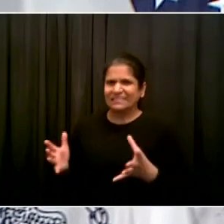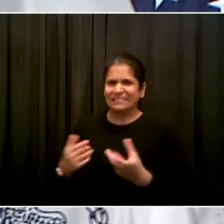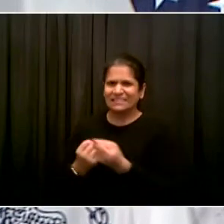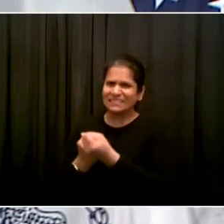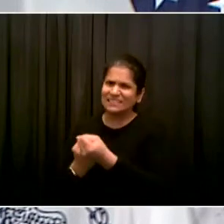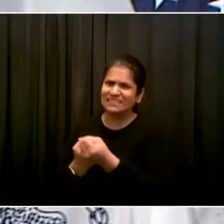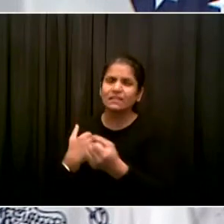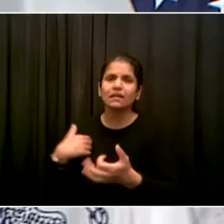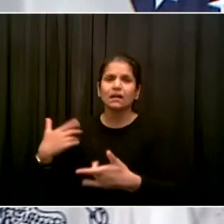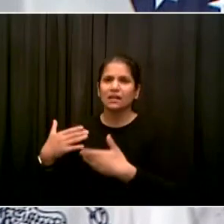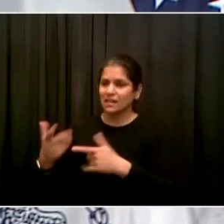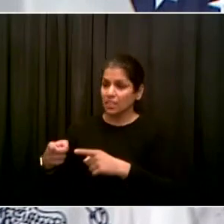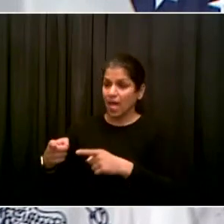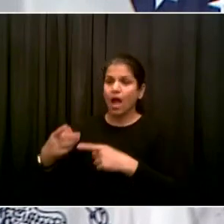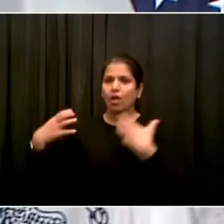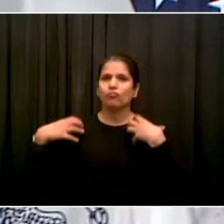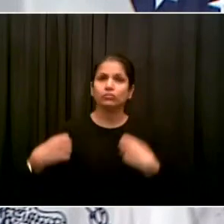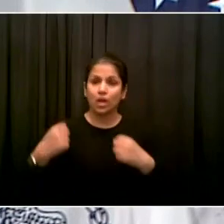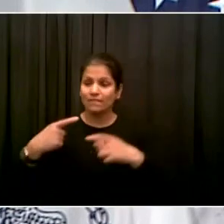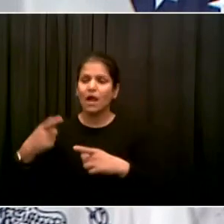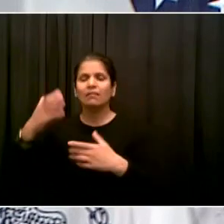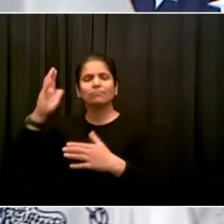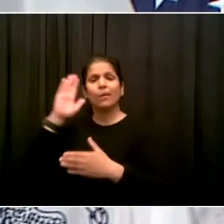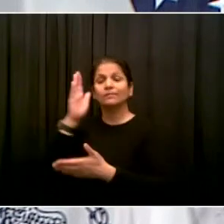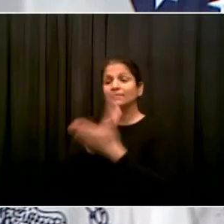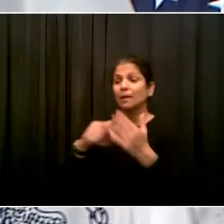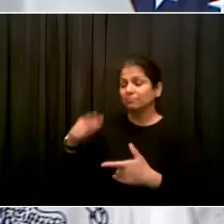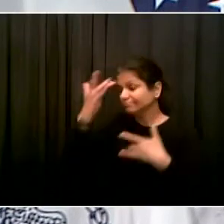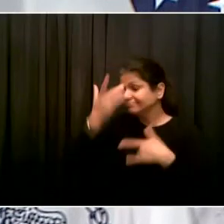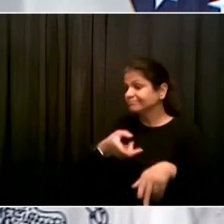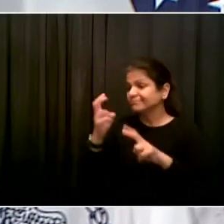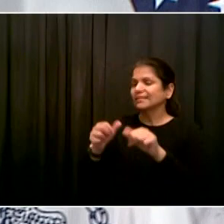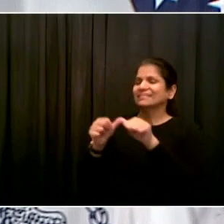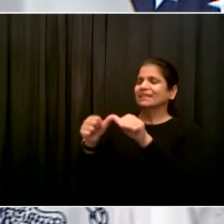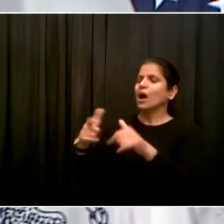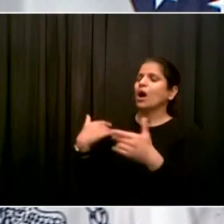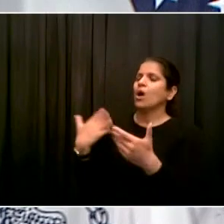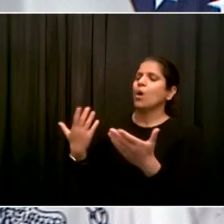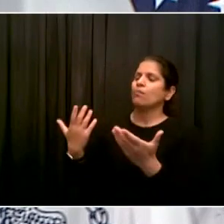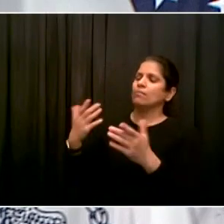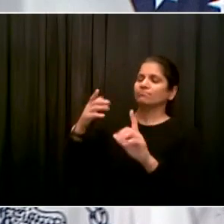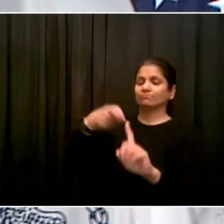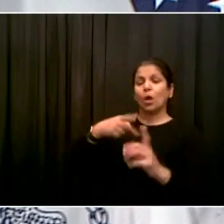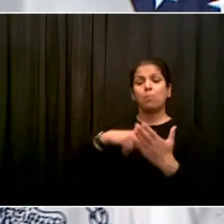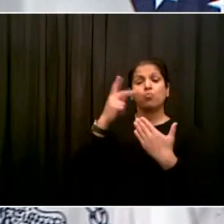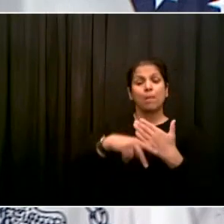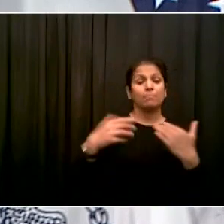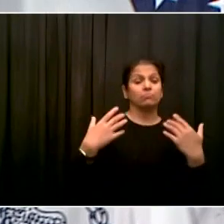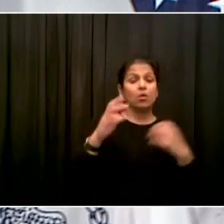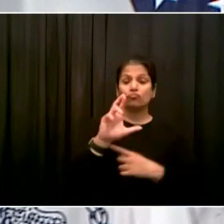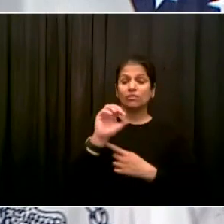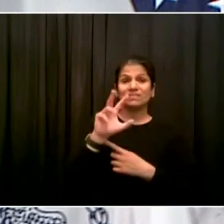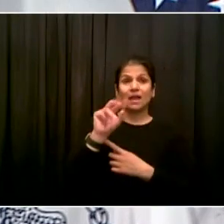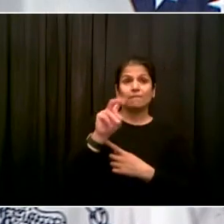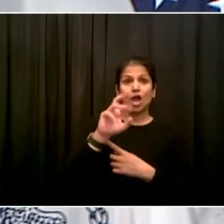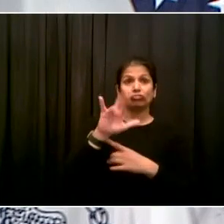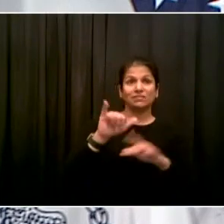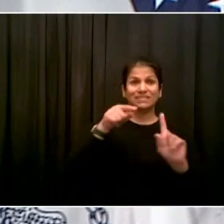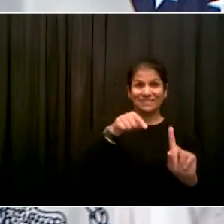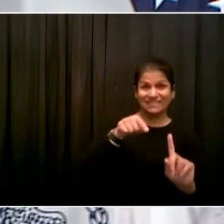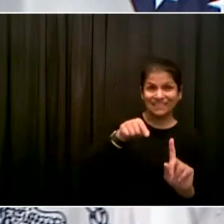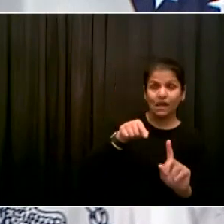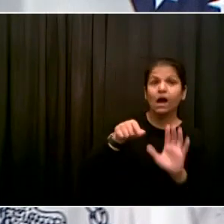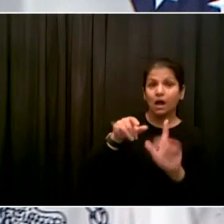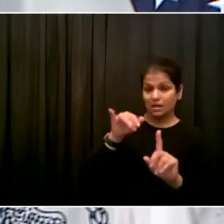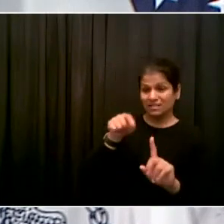disparities. That folks who are feeling these after effects are particularly feeling it in communities that have been suffering the most. In immigrant communities,